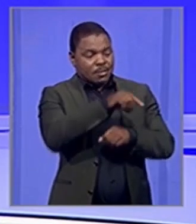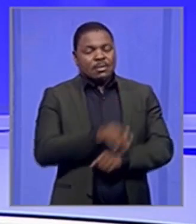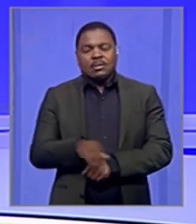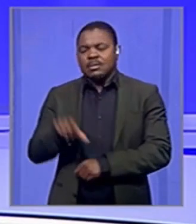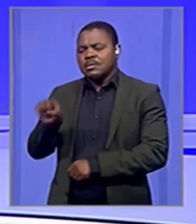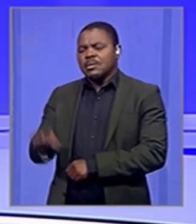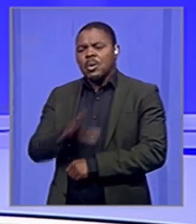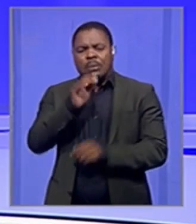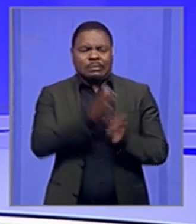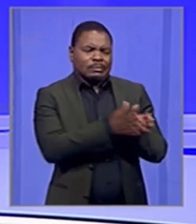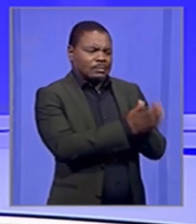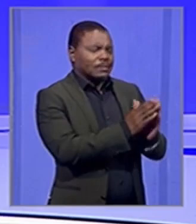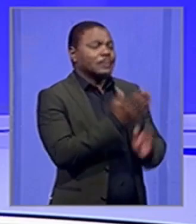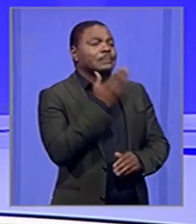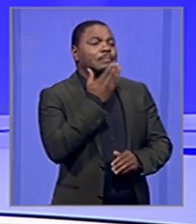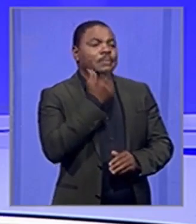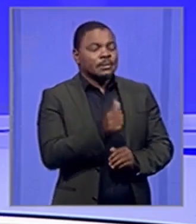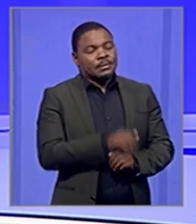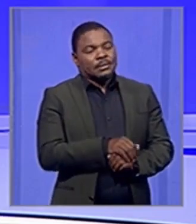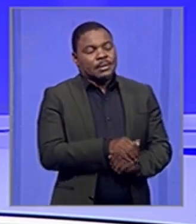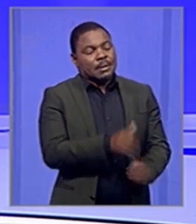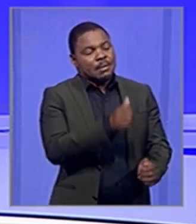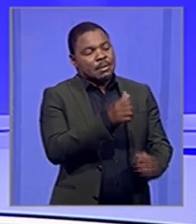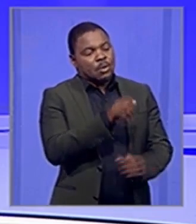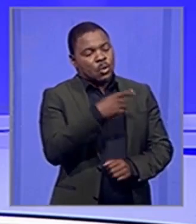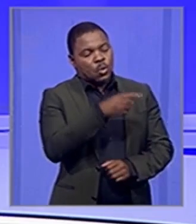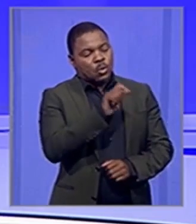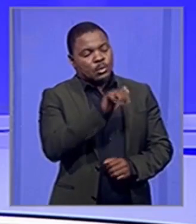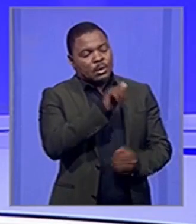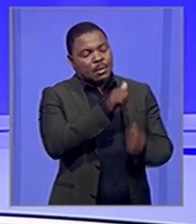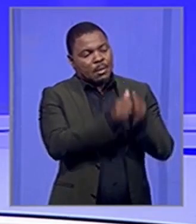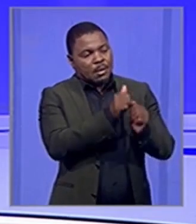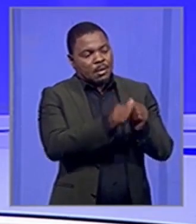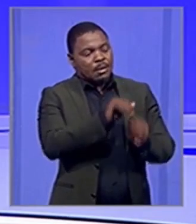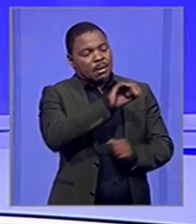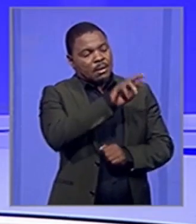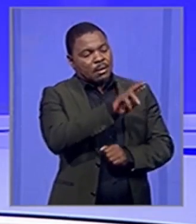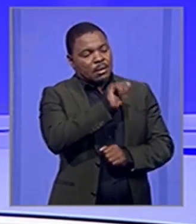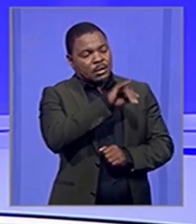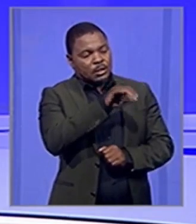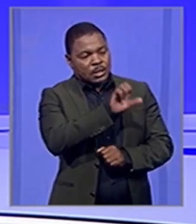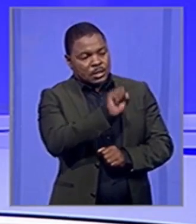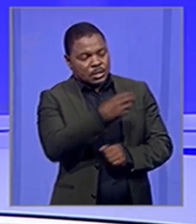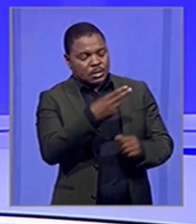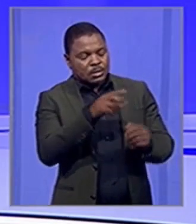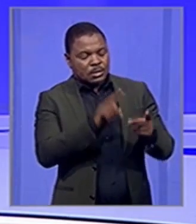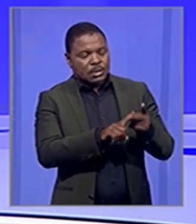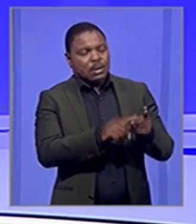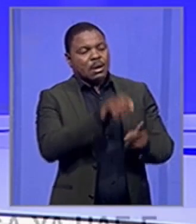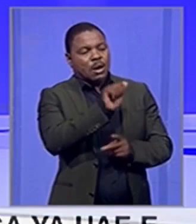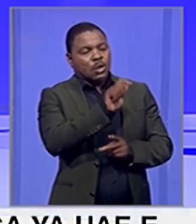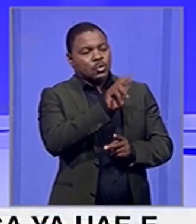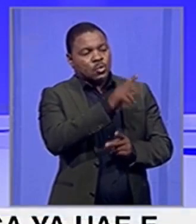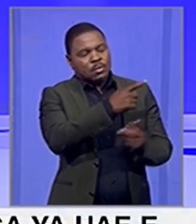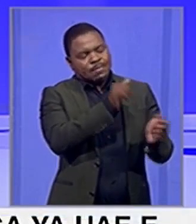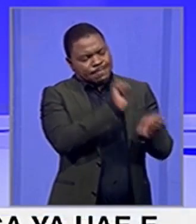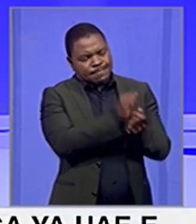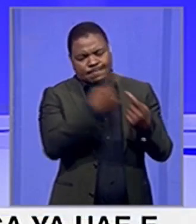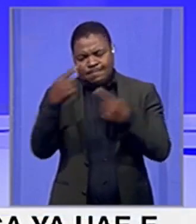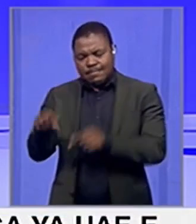Borwa ya gore e sware le go busitšwa bara ba kupta Rajesh le Atul ka mo nageng gore ba tlo sekišetšwa melato ya